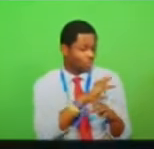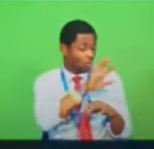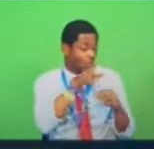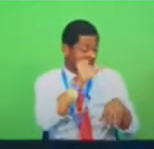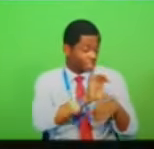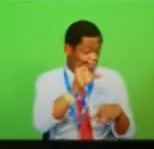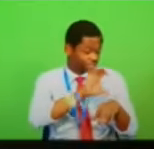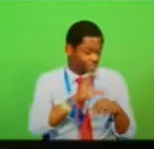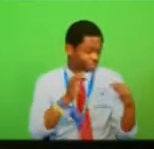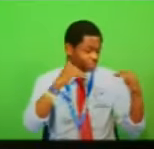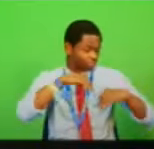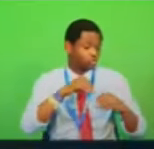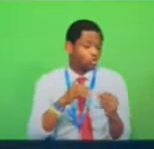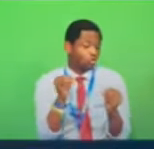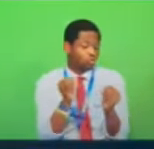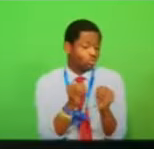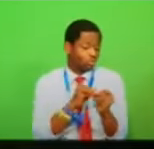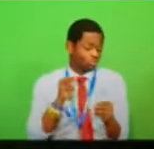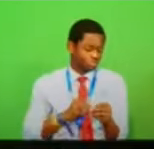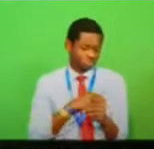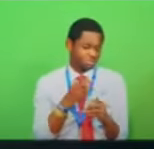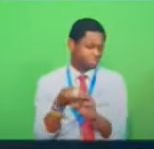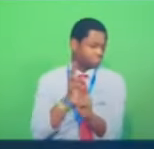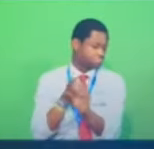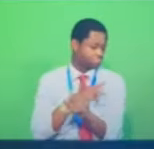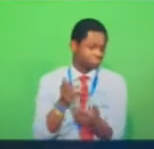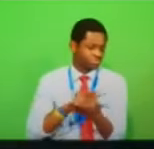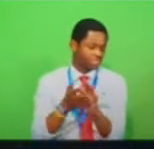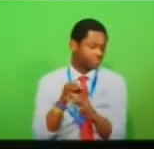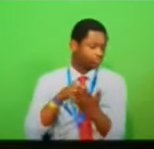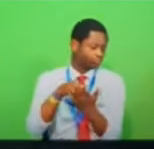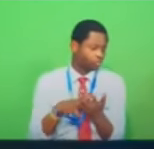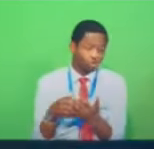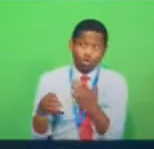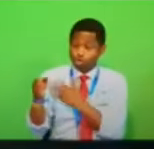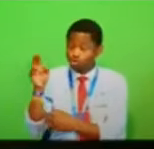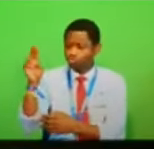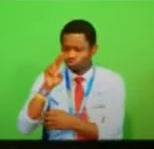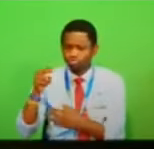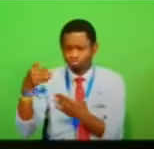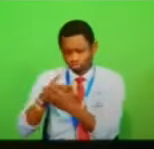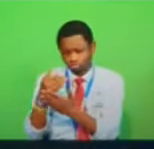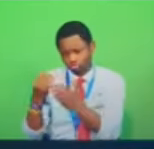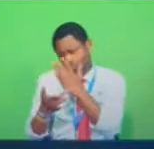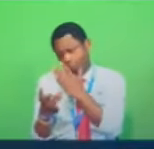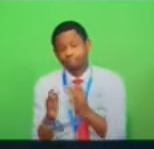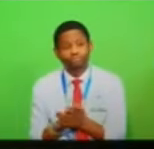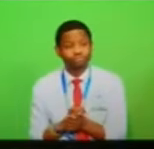adjust, have lost members, have become financially weak. God contextualizes. I found out